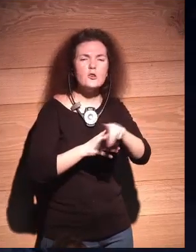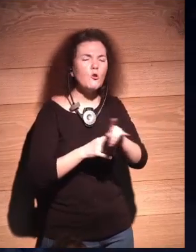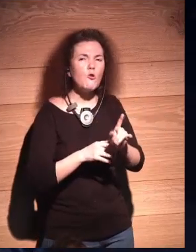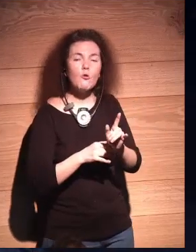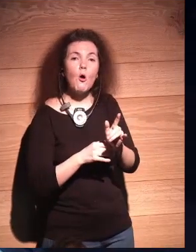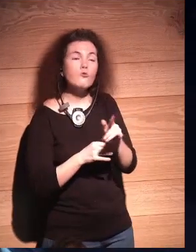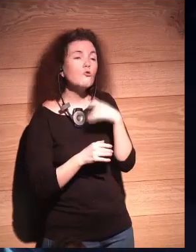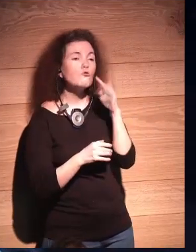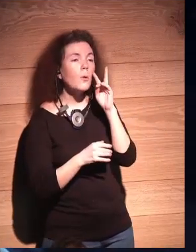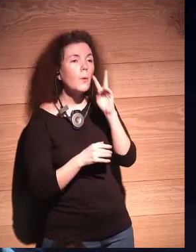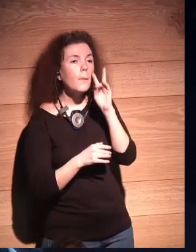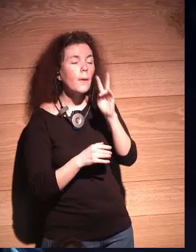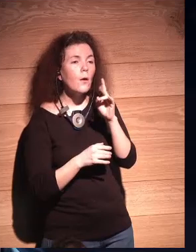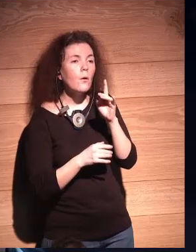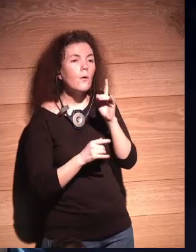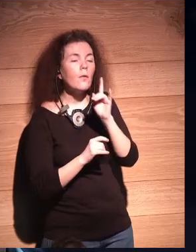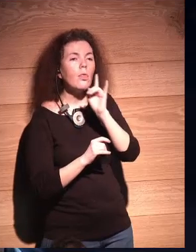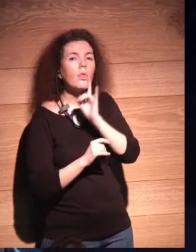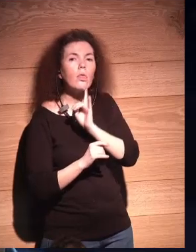just,